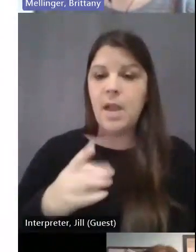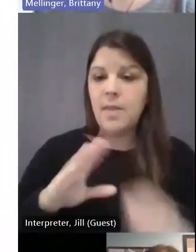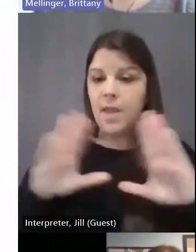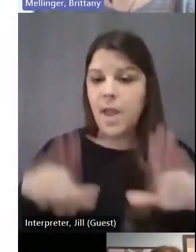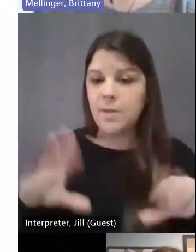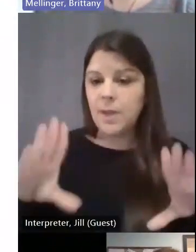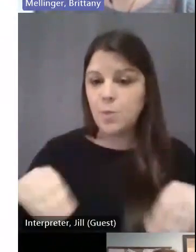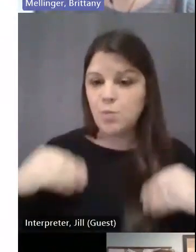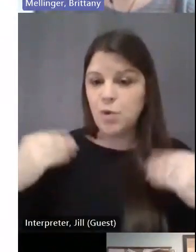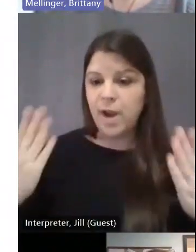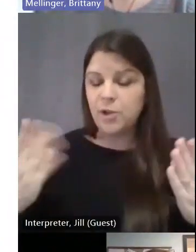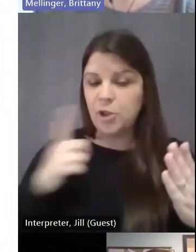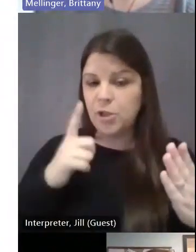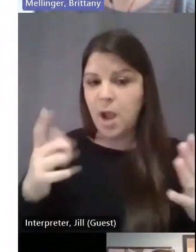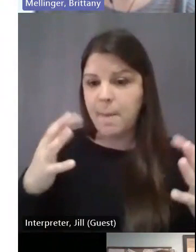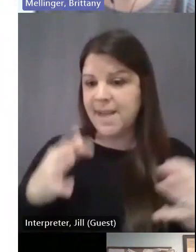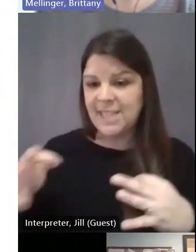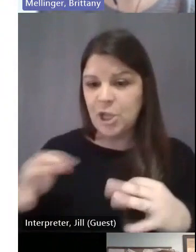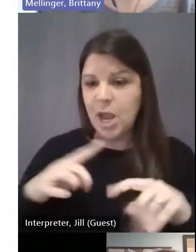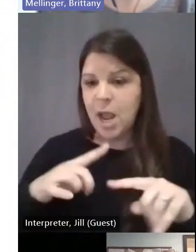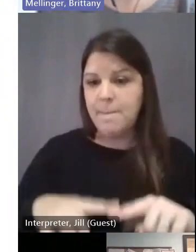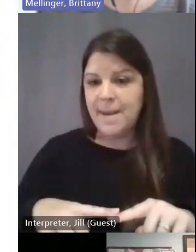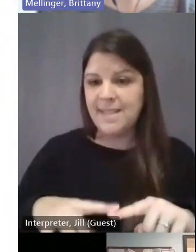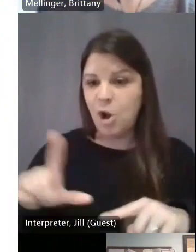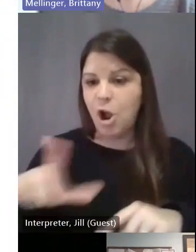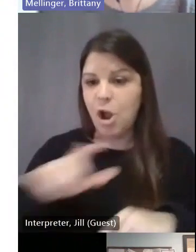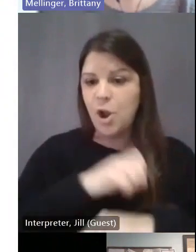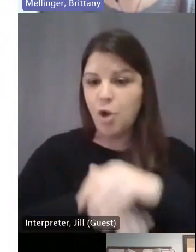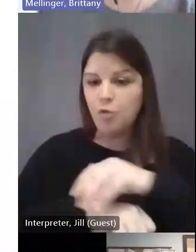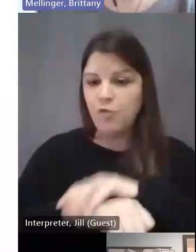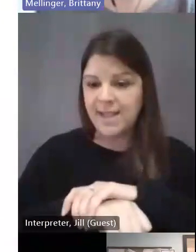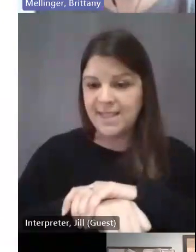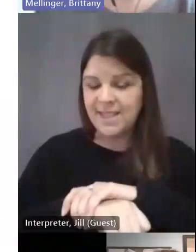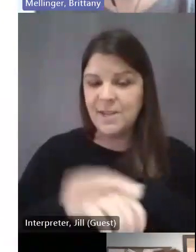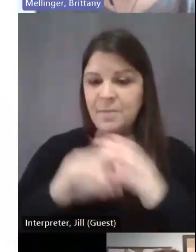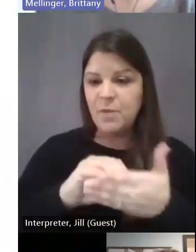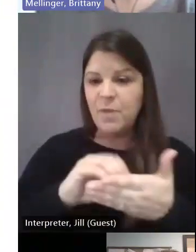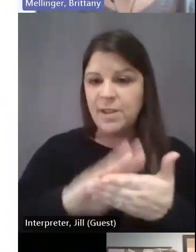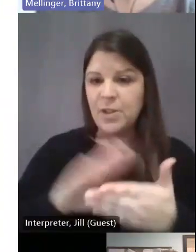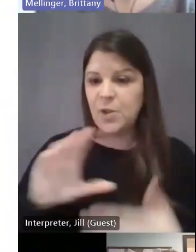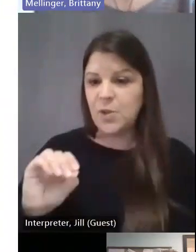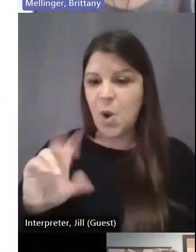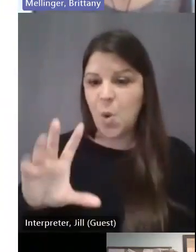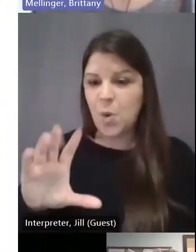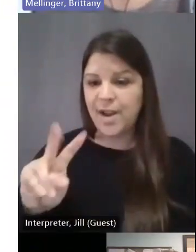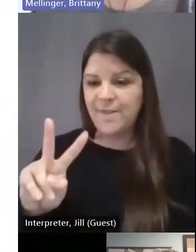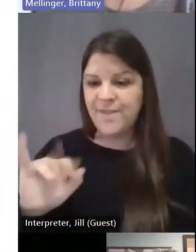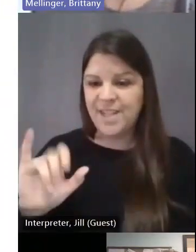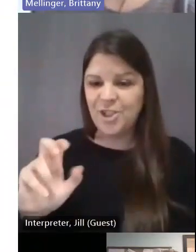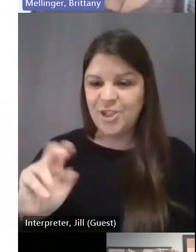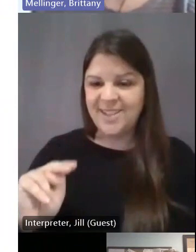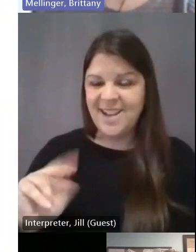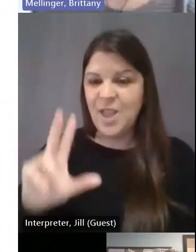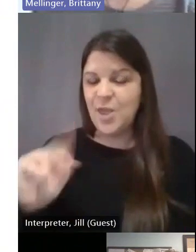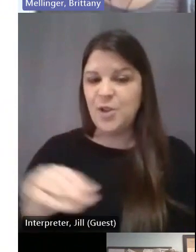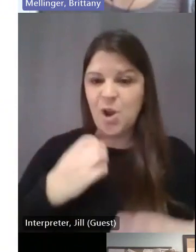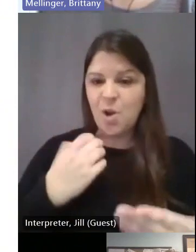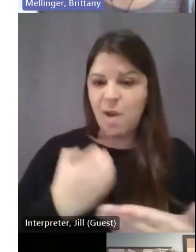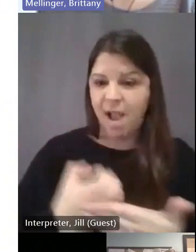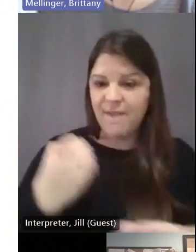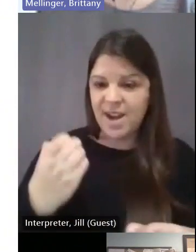should never be making decisions based on arrest records, because there's no conviction there, right? There's no evidence